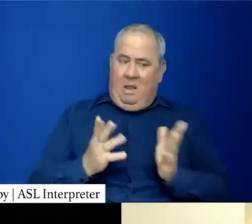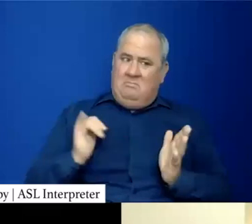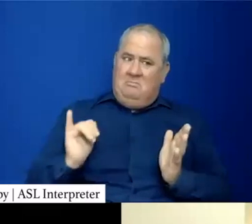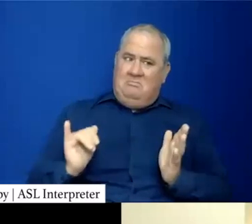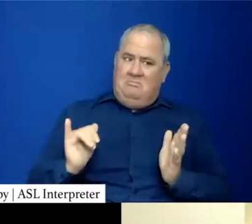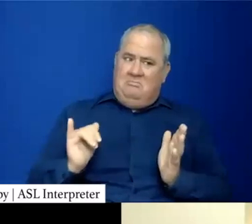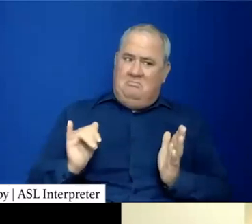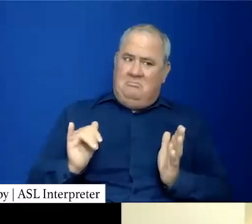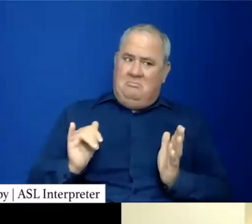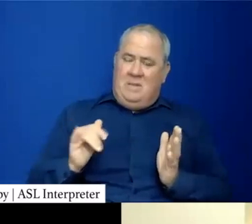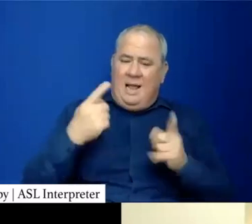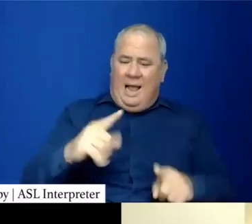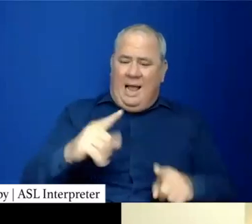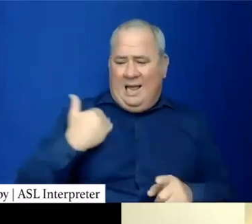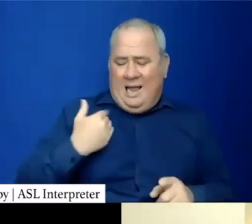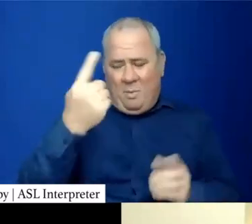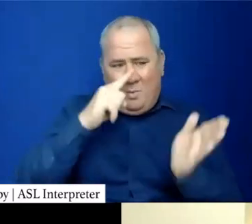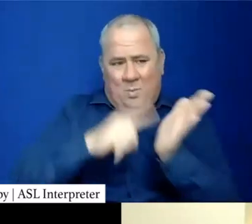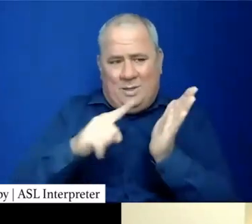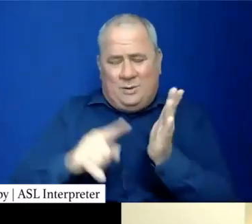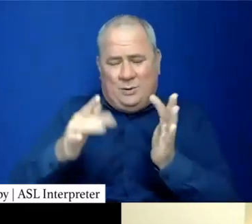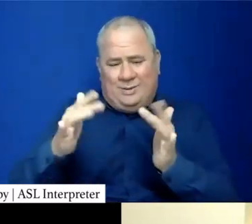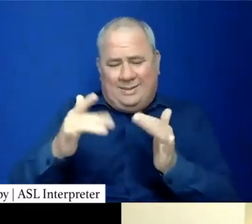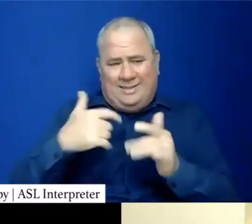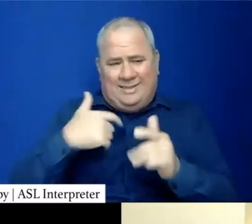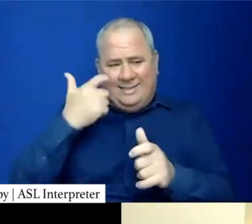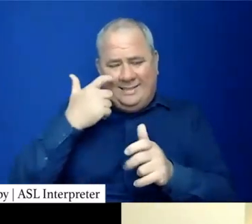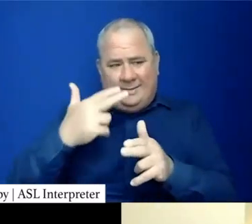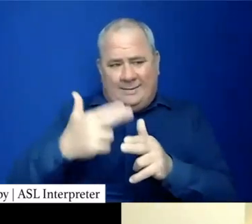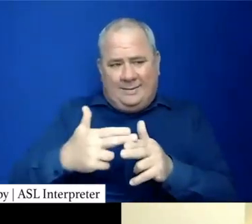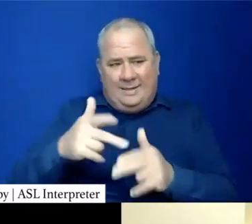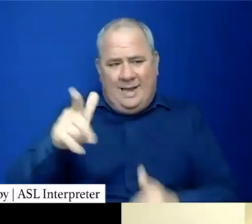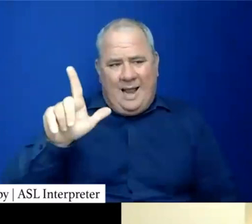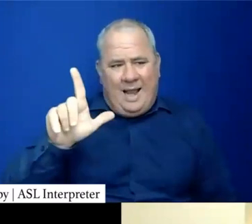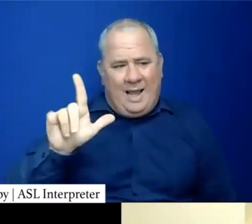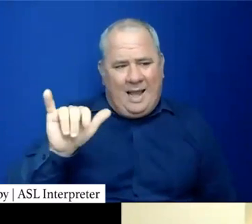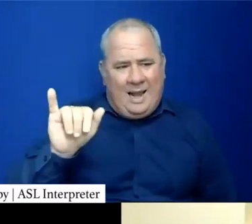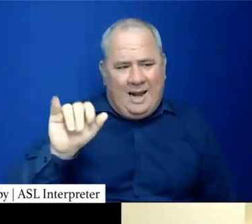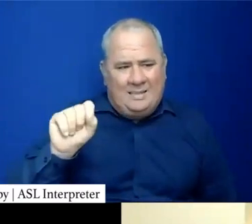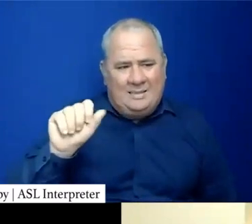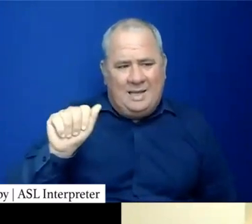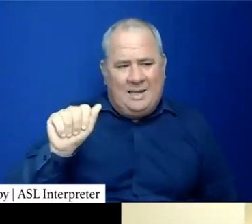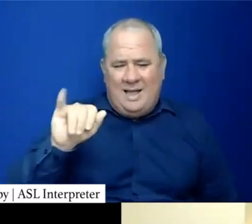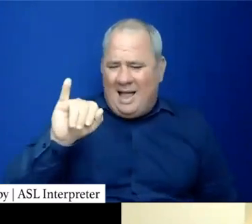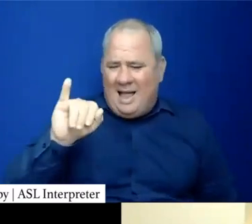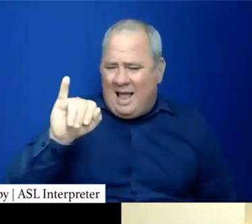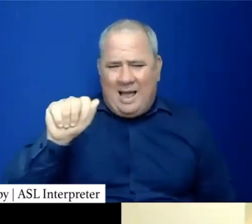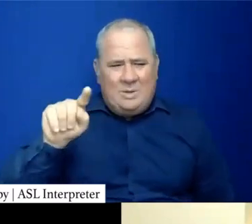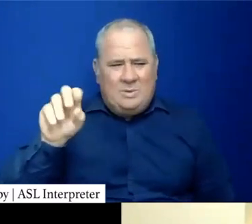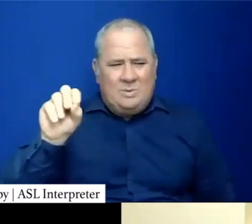it was in Health Reports a couple months ago, Lisa Iazzoni's study about bias in Iazzoni is